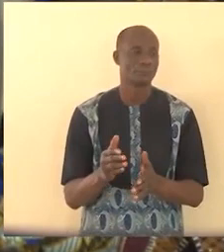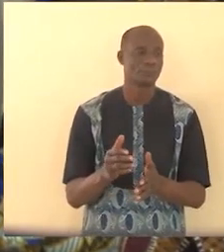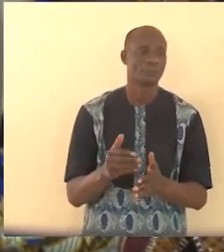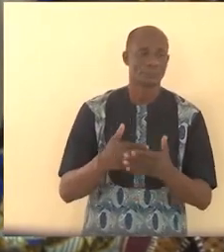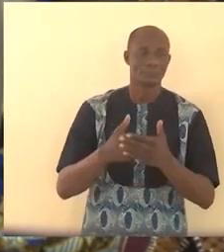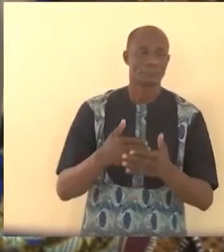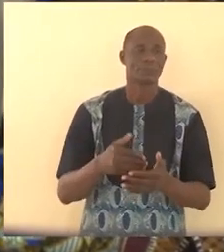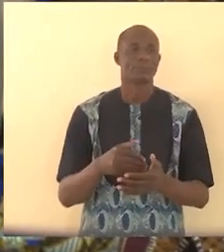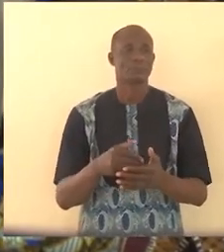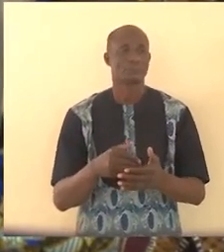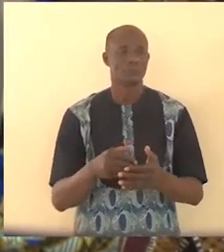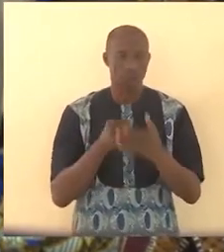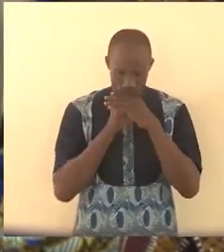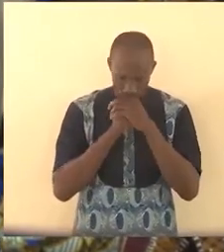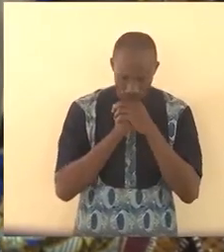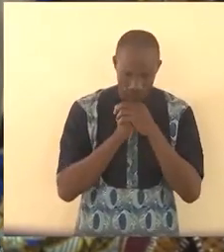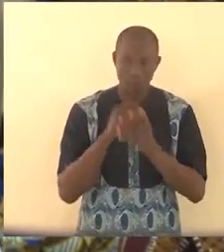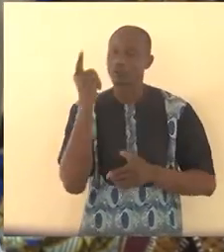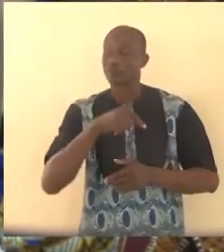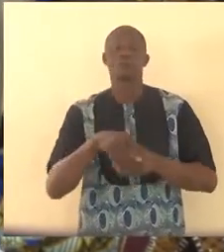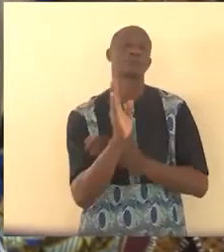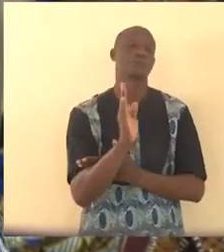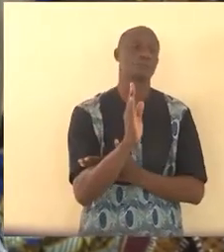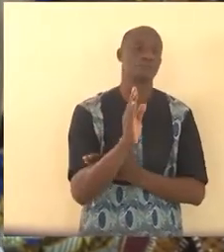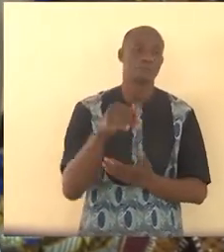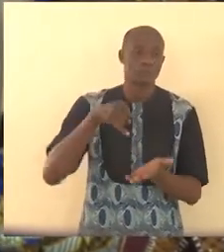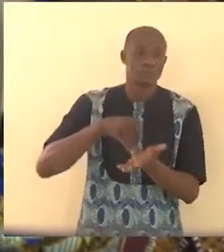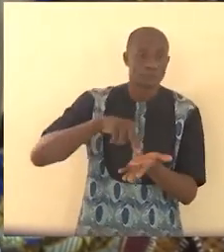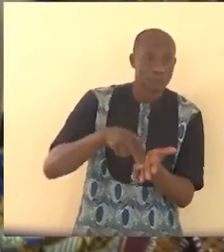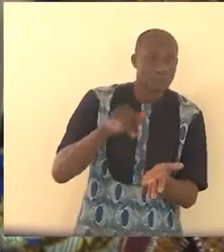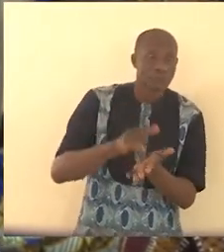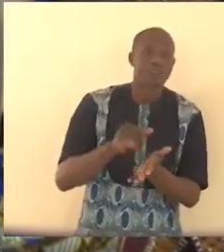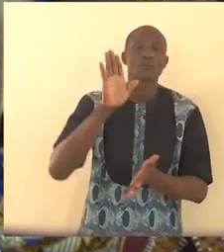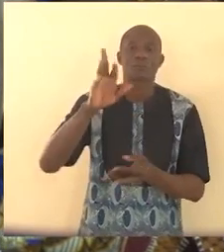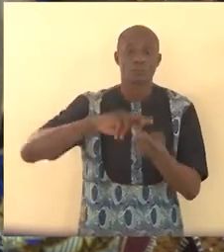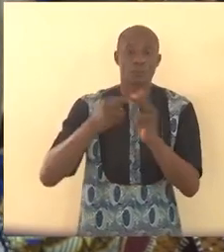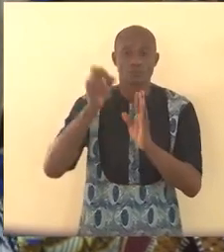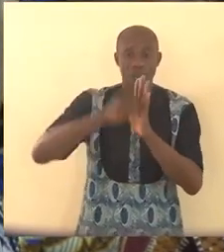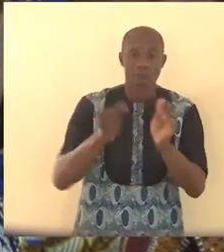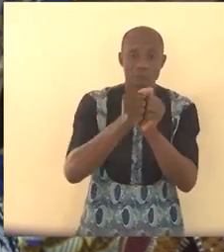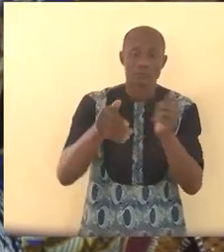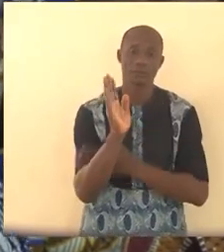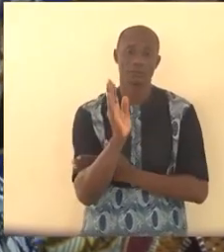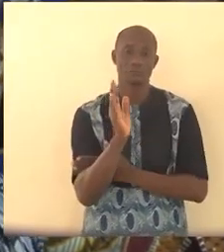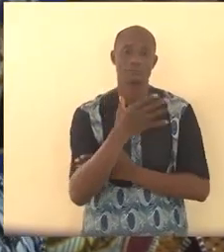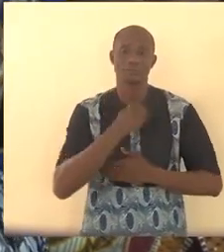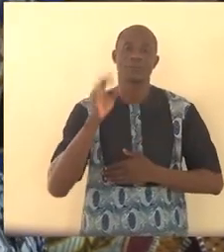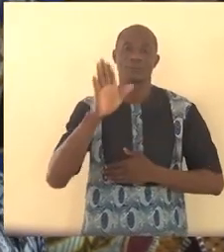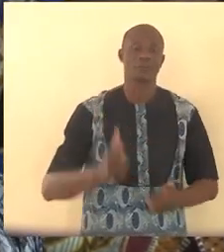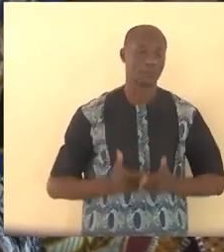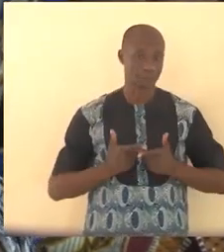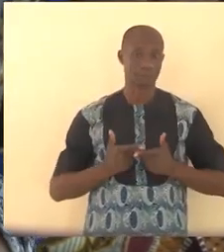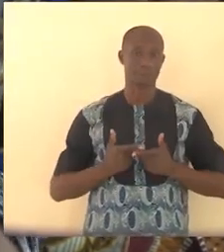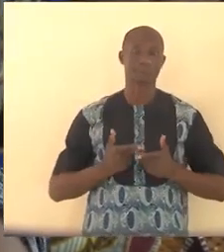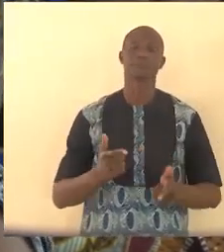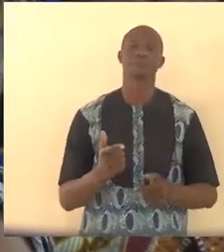false god, apart from the fact that you're worshiping a false god, it also means that your relationship with God and your